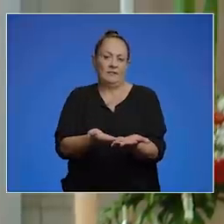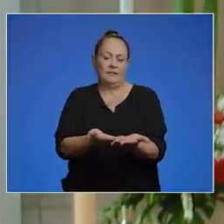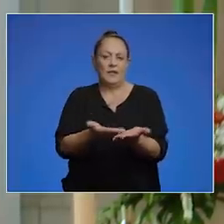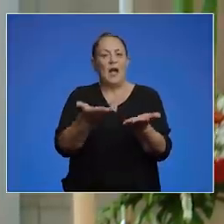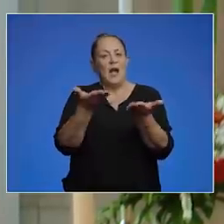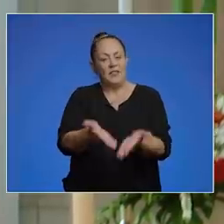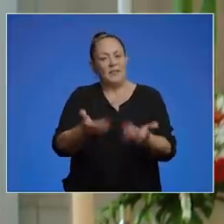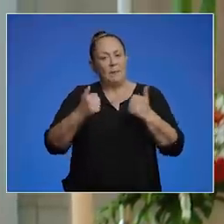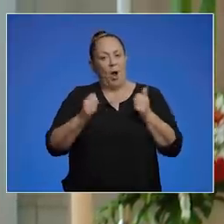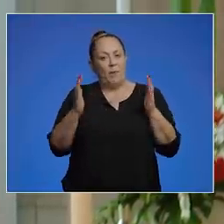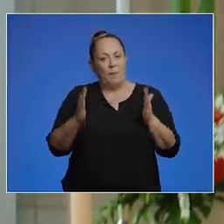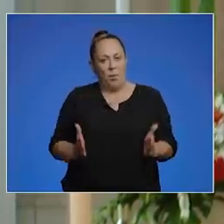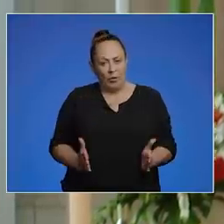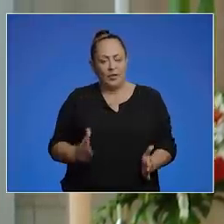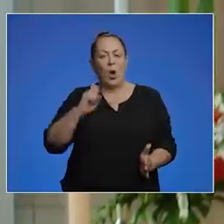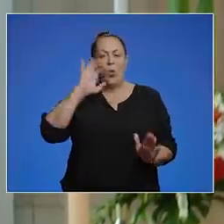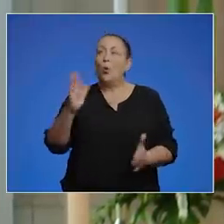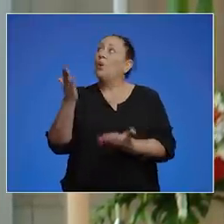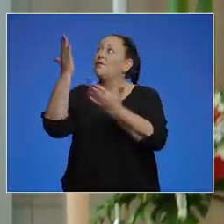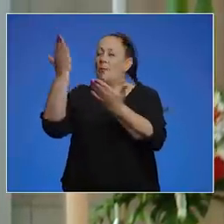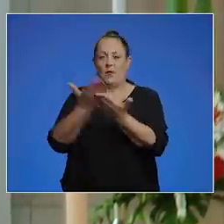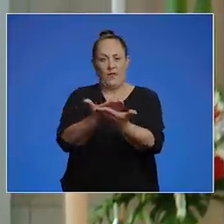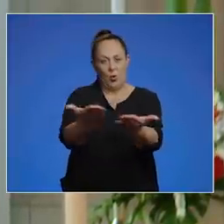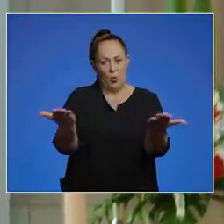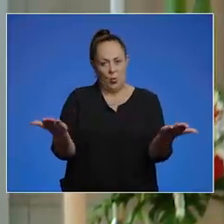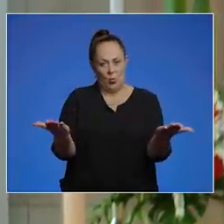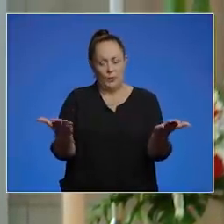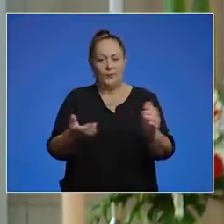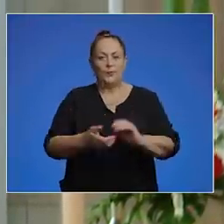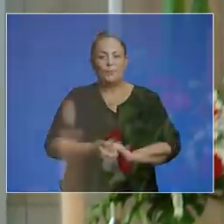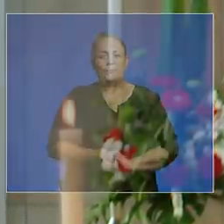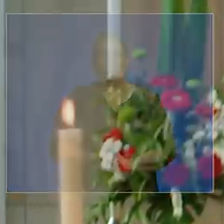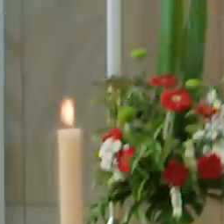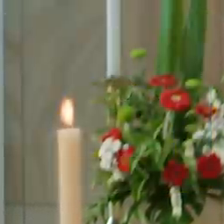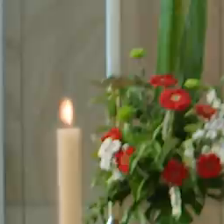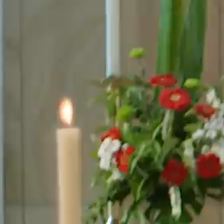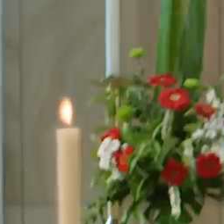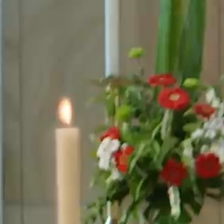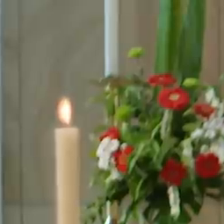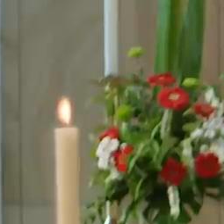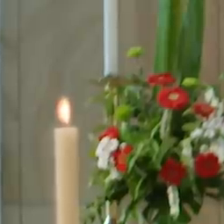of you, and eat of it, for this is my body, which will be given up for you."